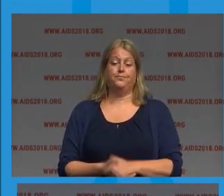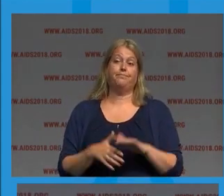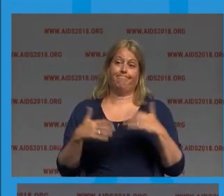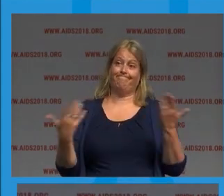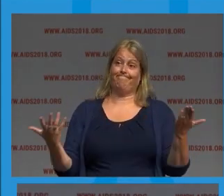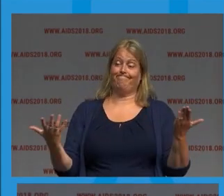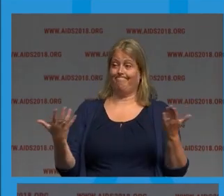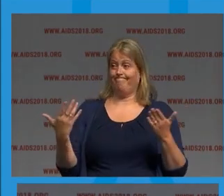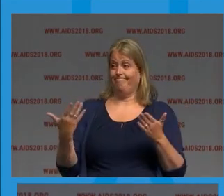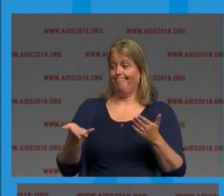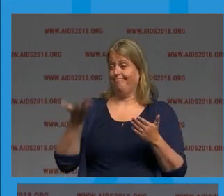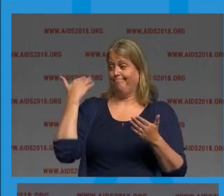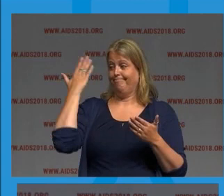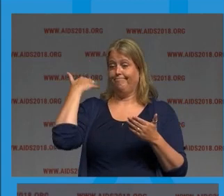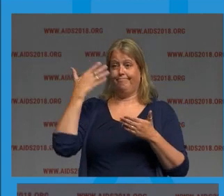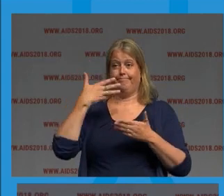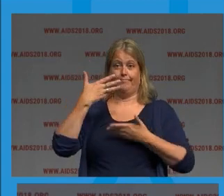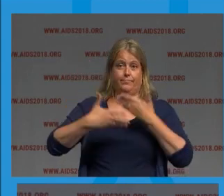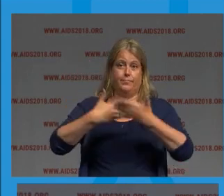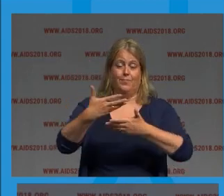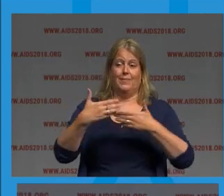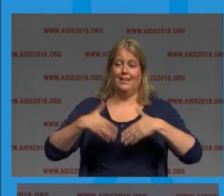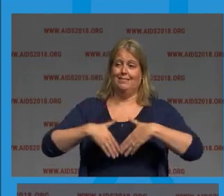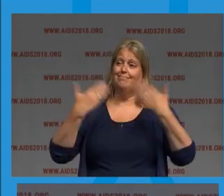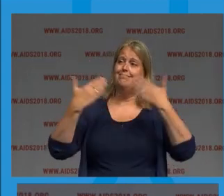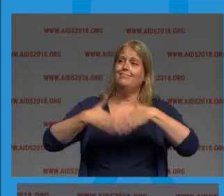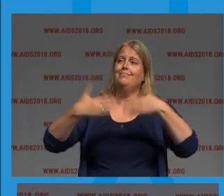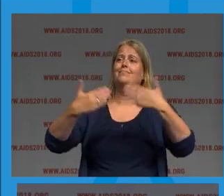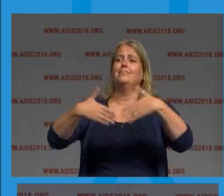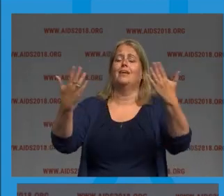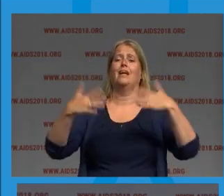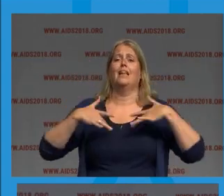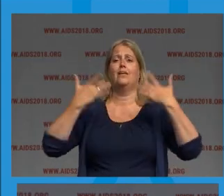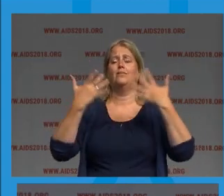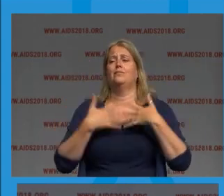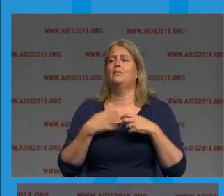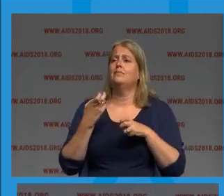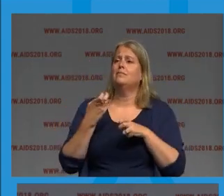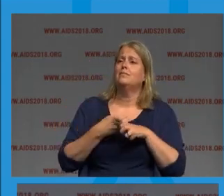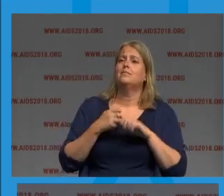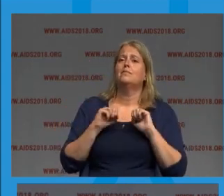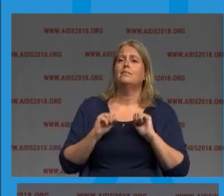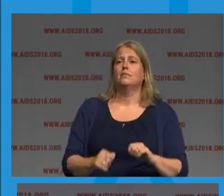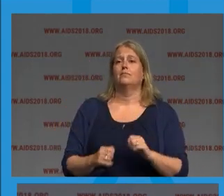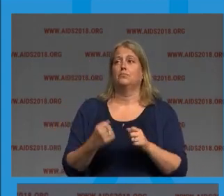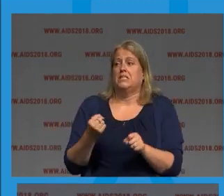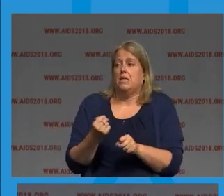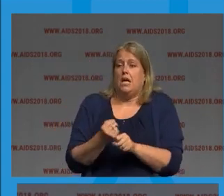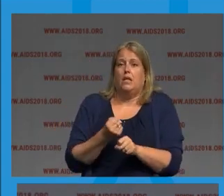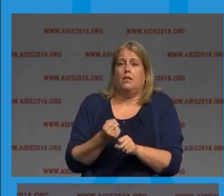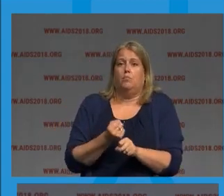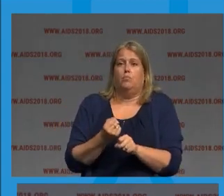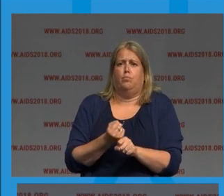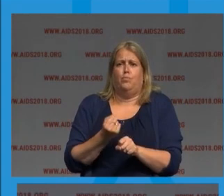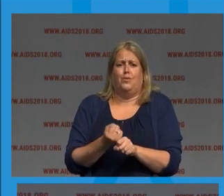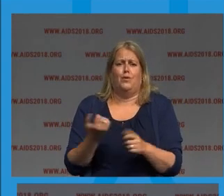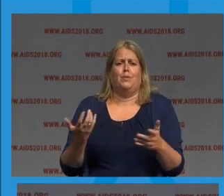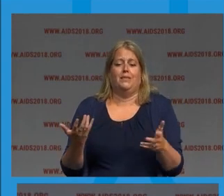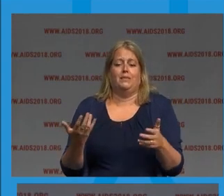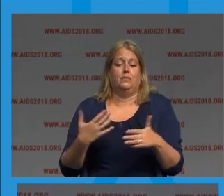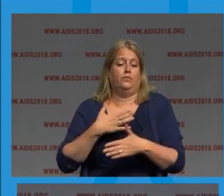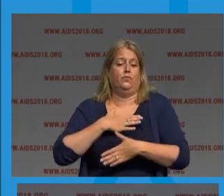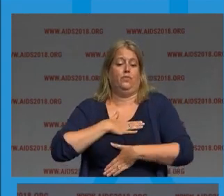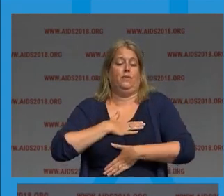So as I alluded to earlier, the day-to-day life can be difficult. Employment is, for